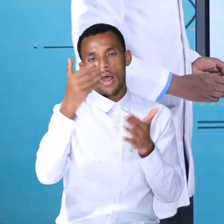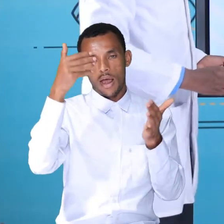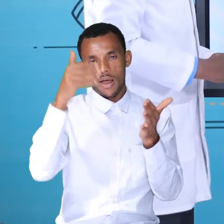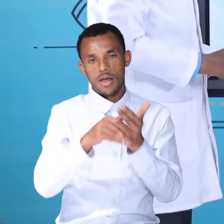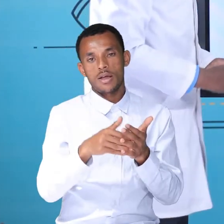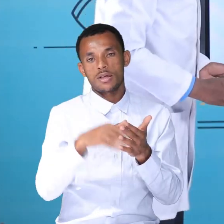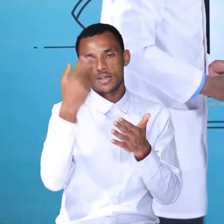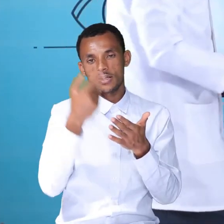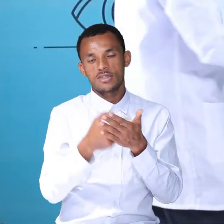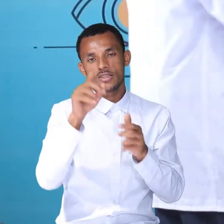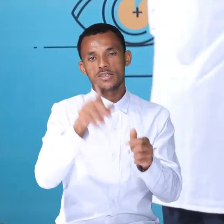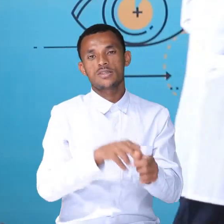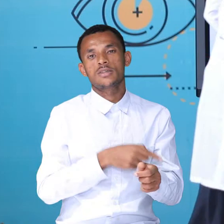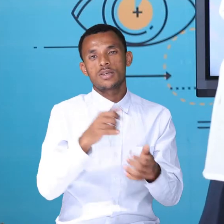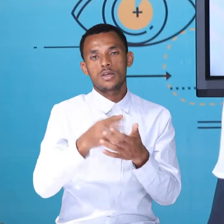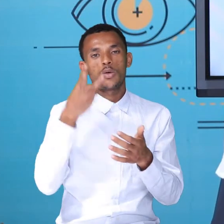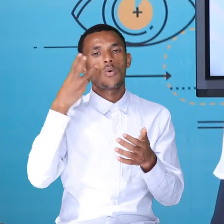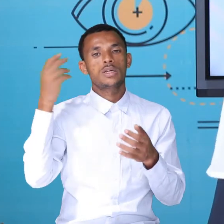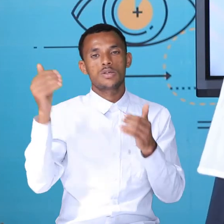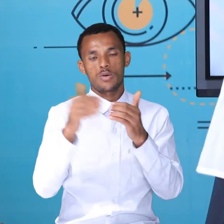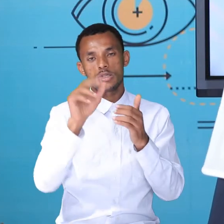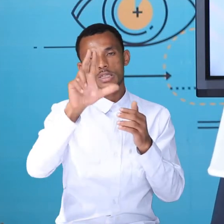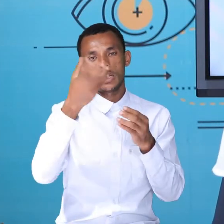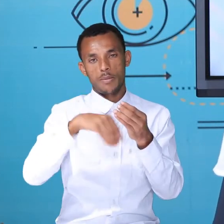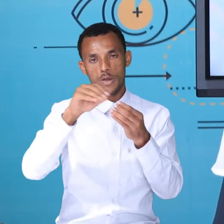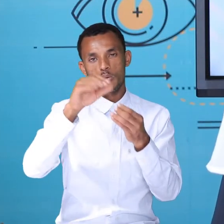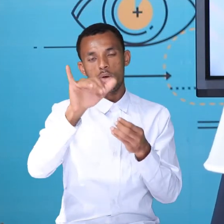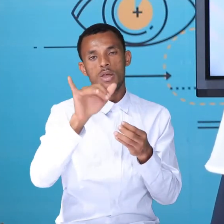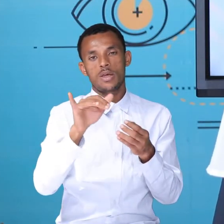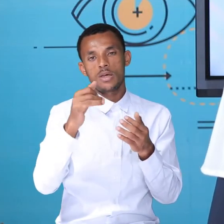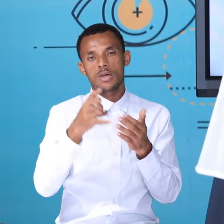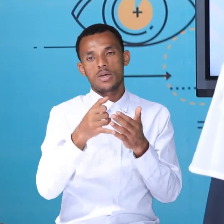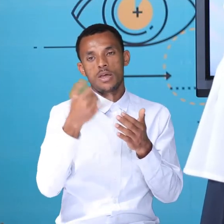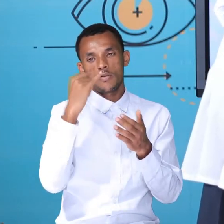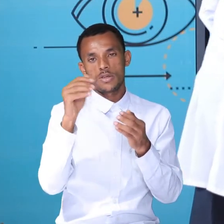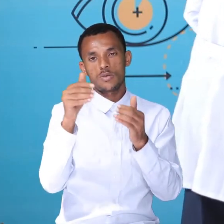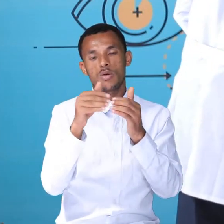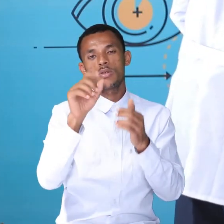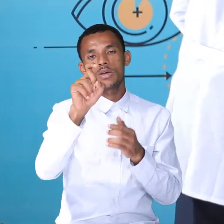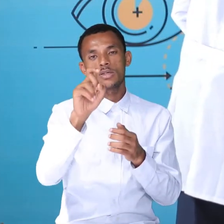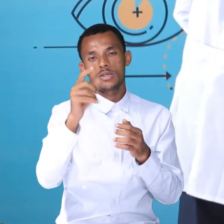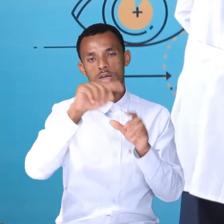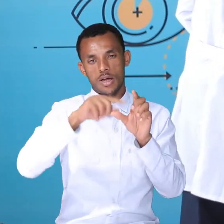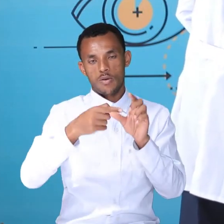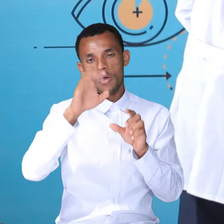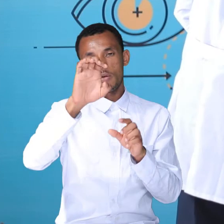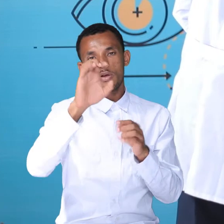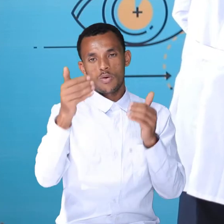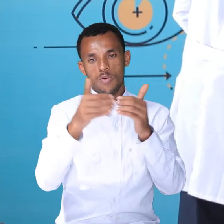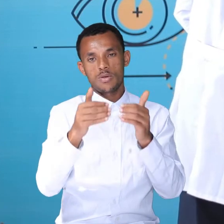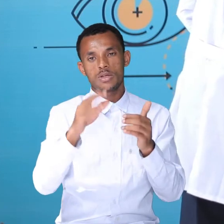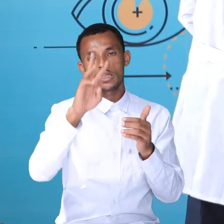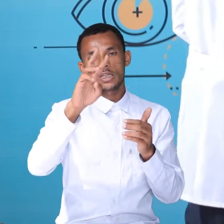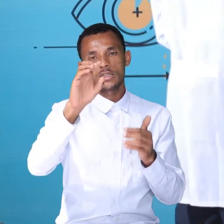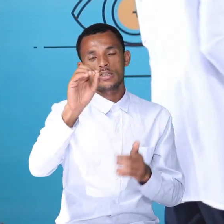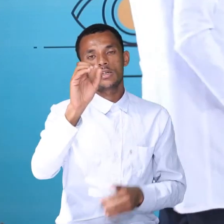y. Again, this distance, it was equal to 3 plus y. This was, if it was equal to x, the angle of